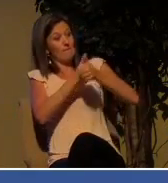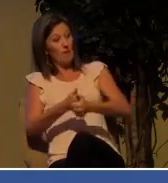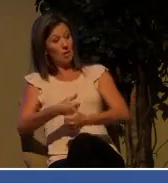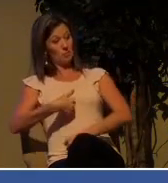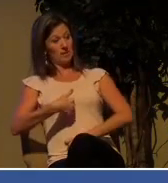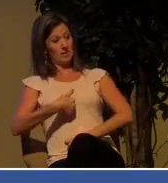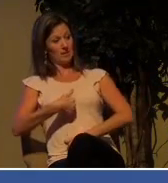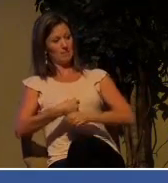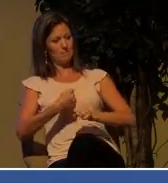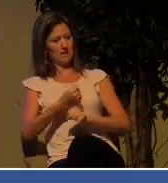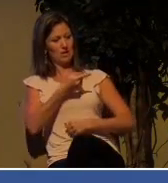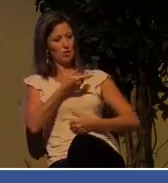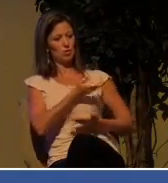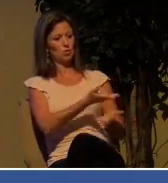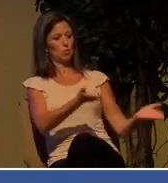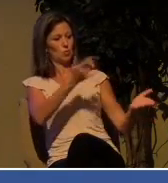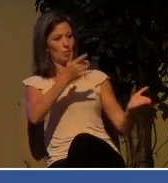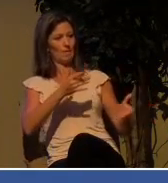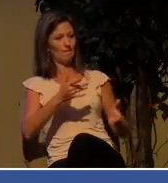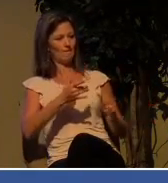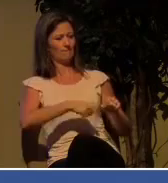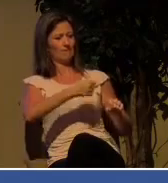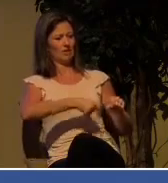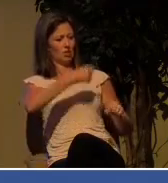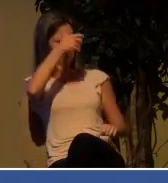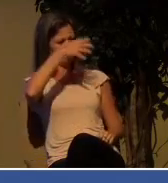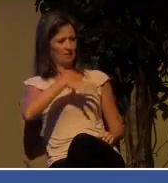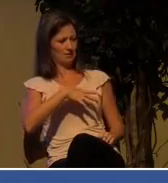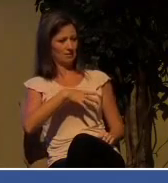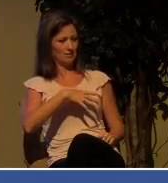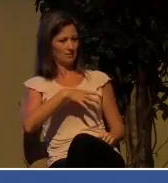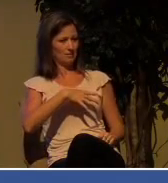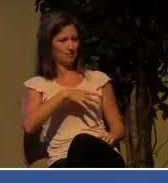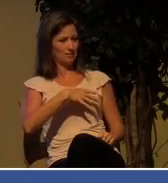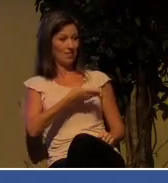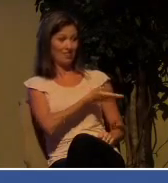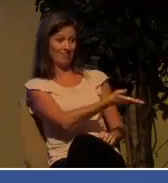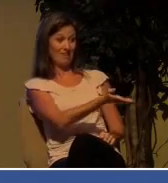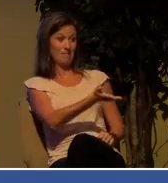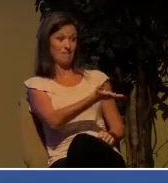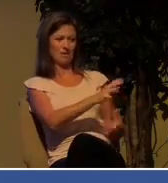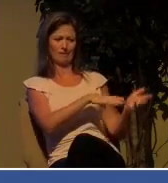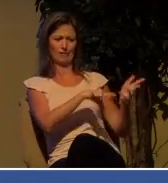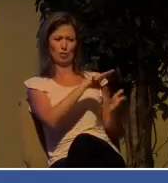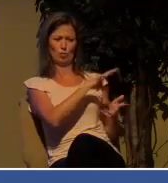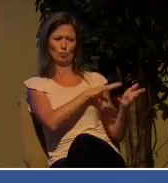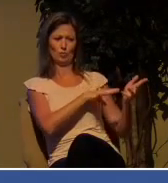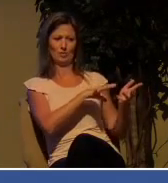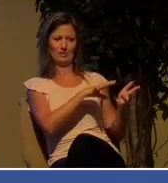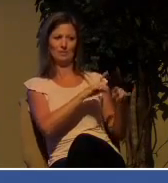confused. "Follow me, and I will make you fishers of men."